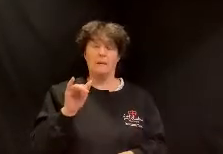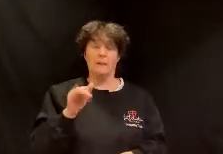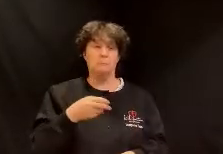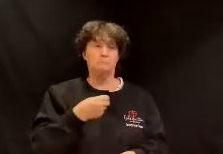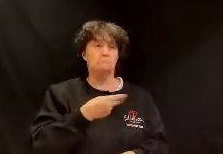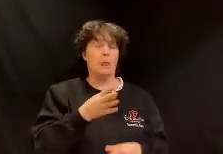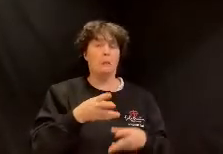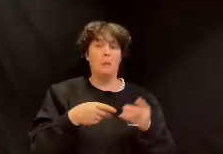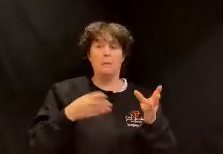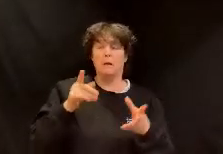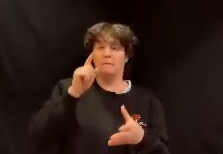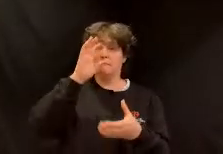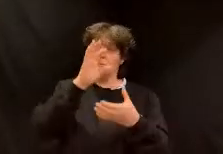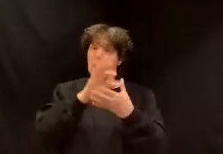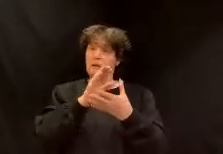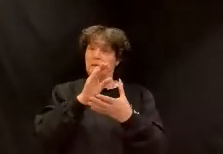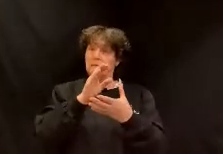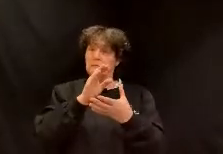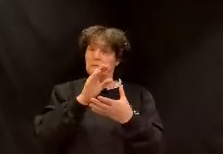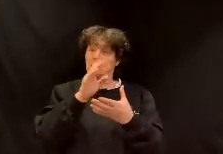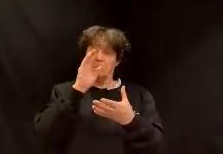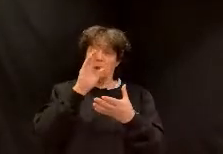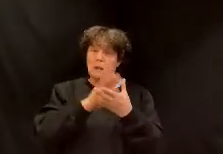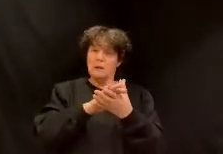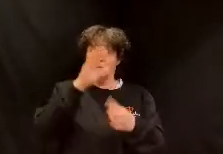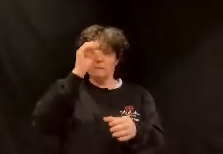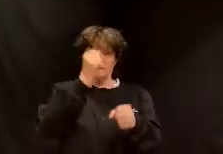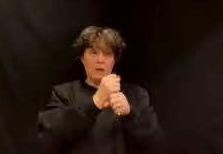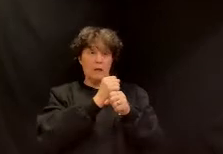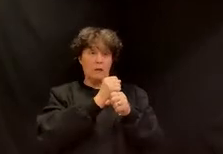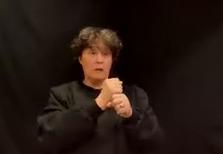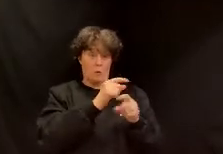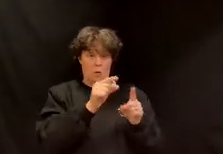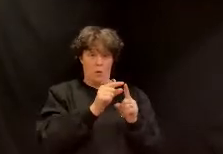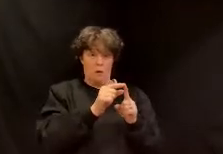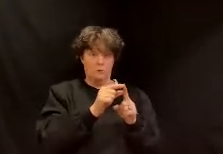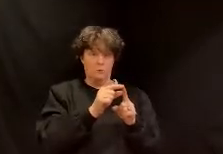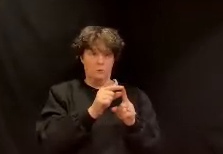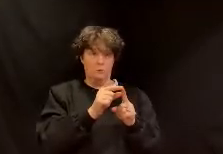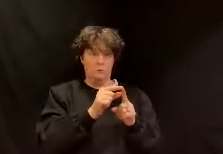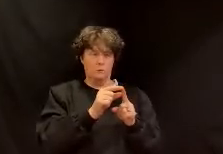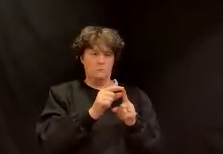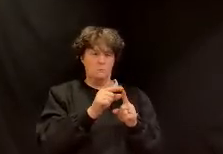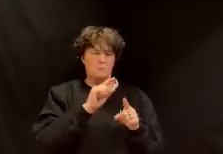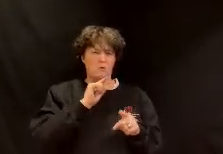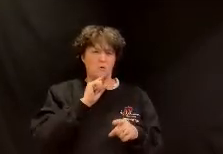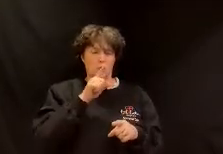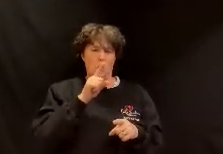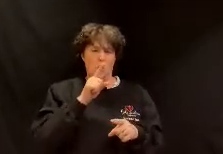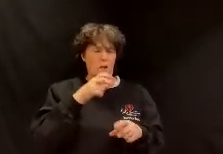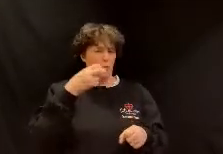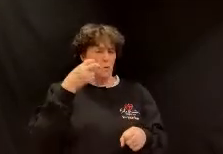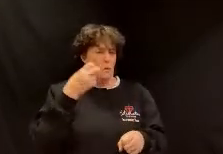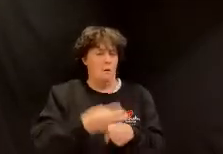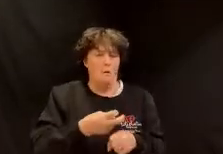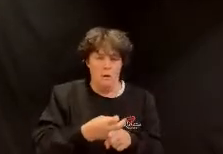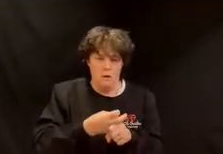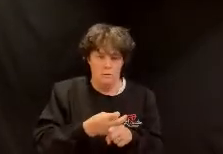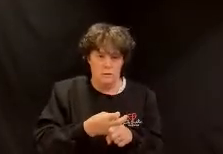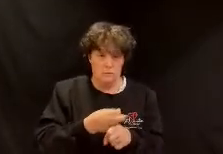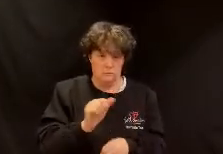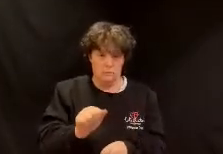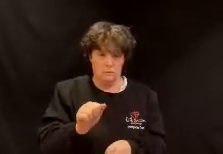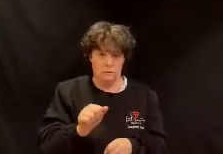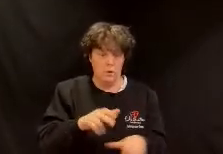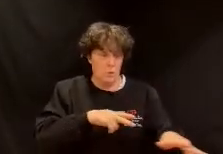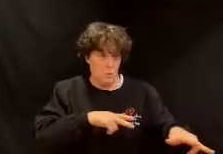the word believe, right? But it's a simple concept, but it's very hard in the sense of us walking